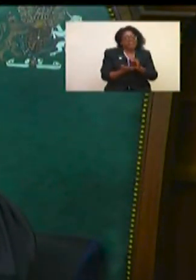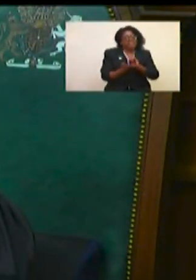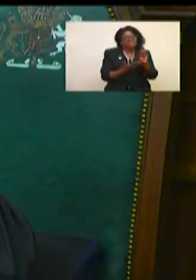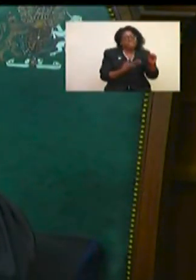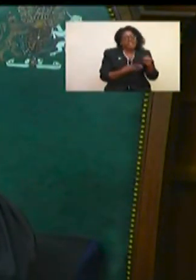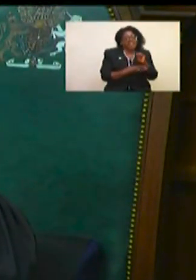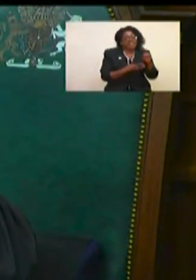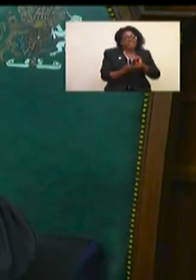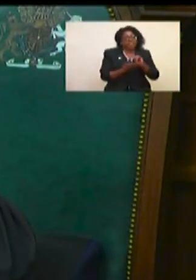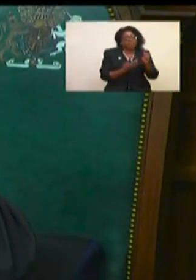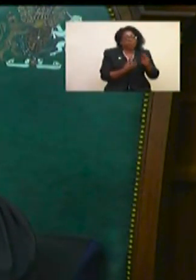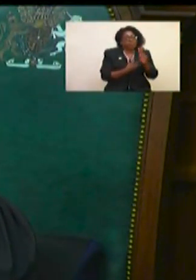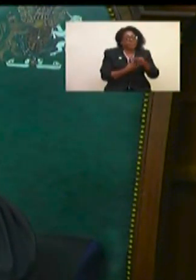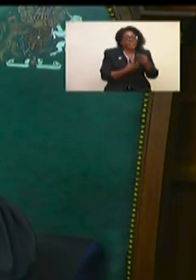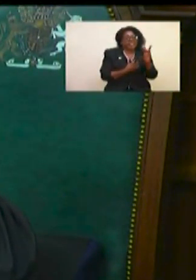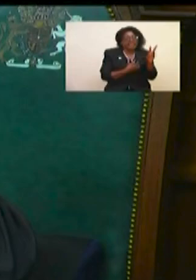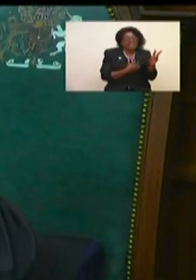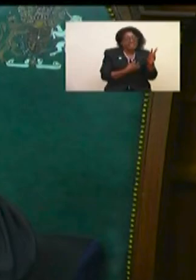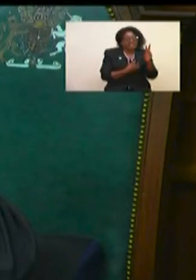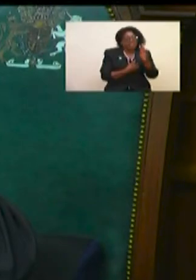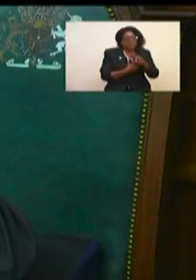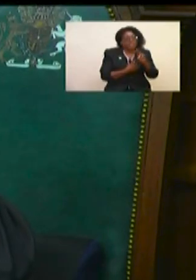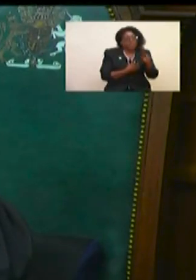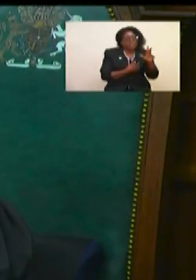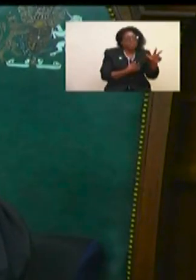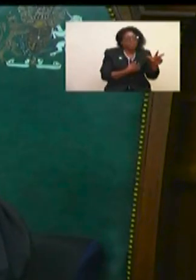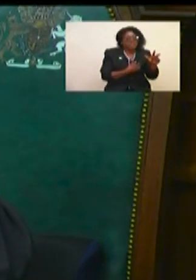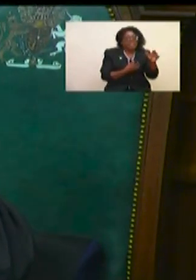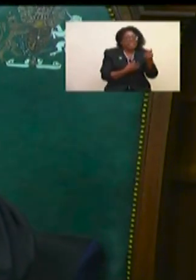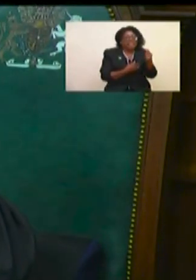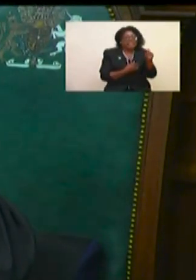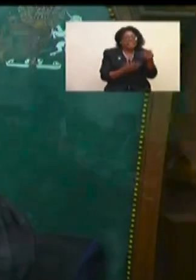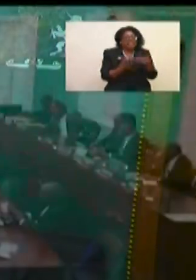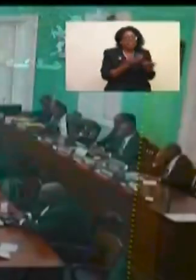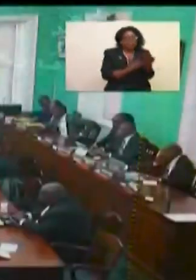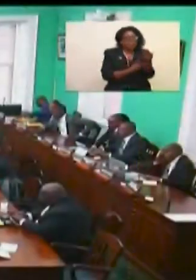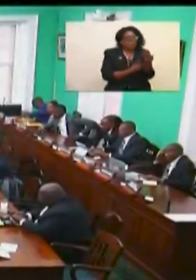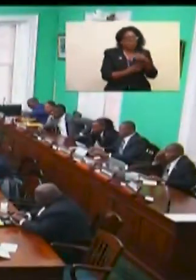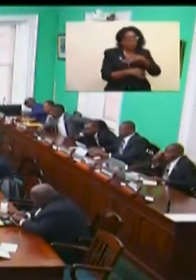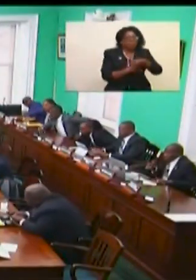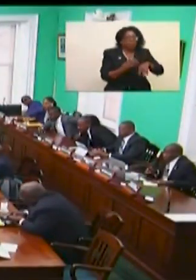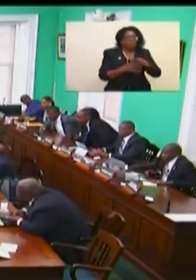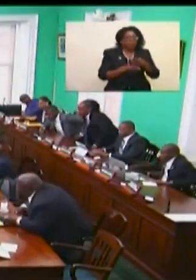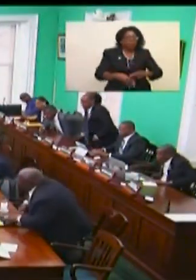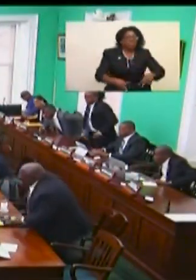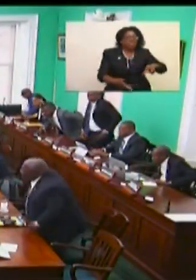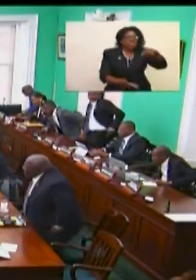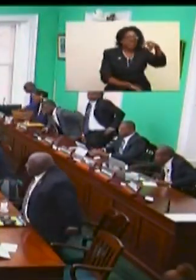Monday, June 26, 2023 at 10 a.m. All rise.